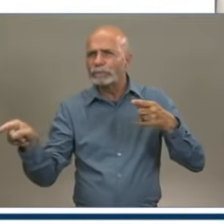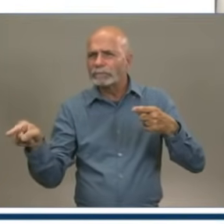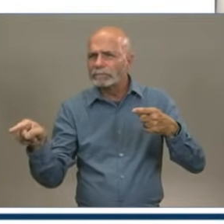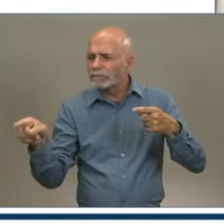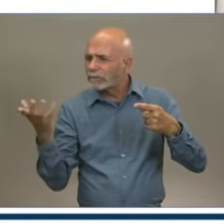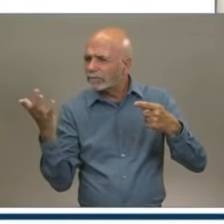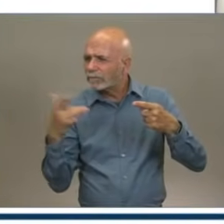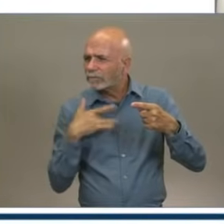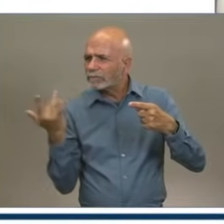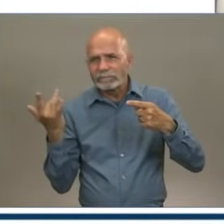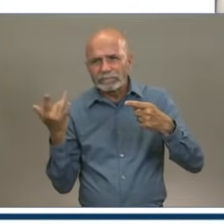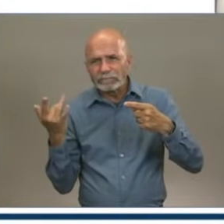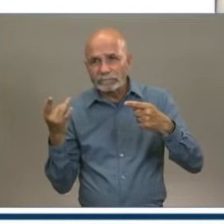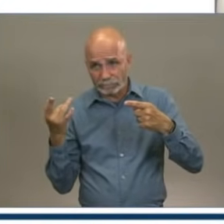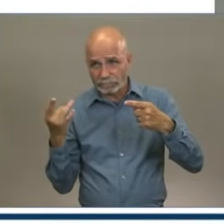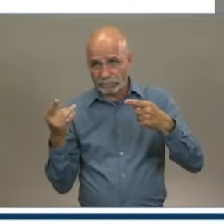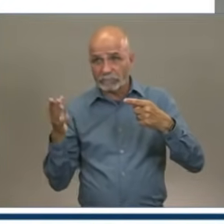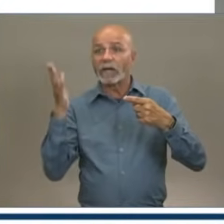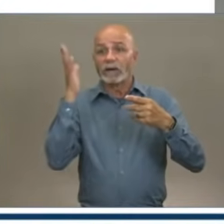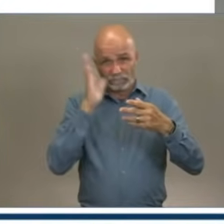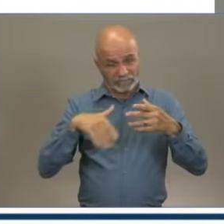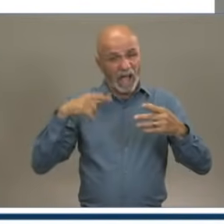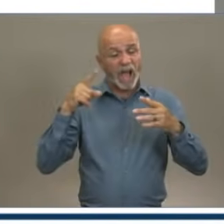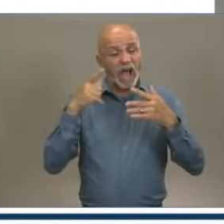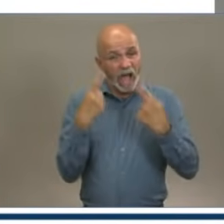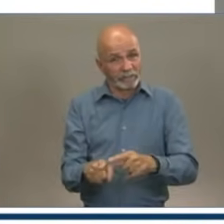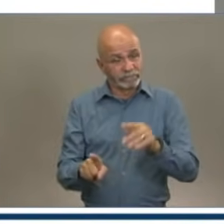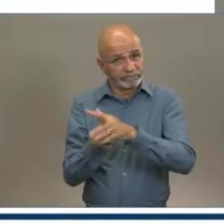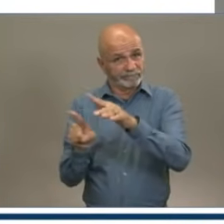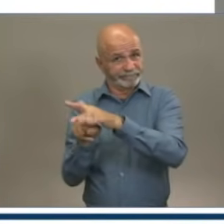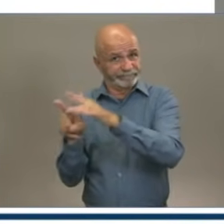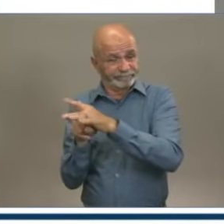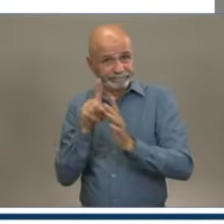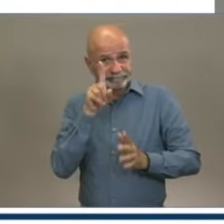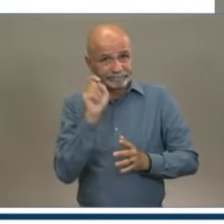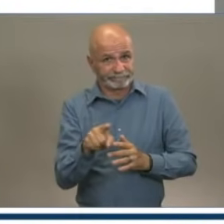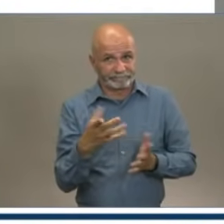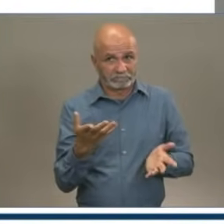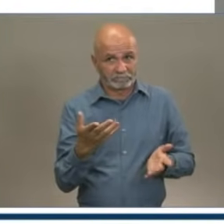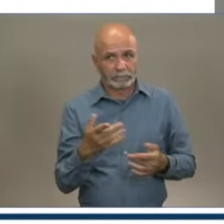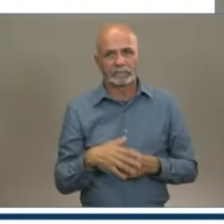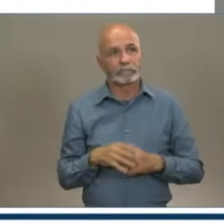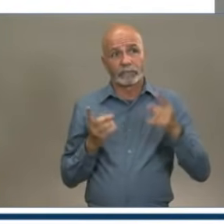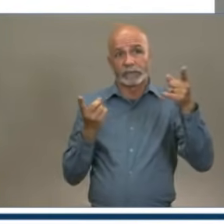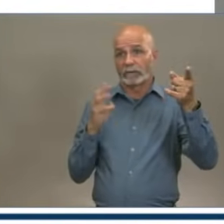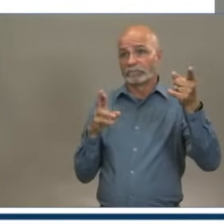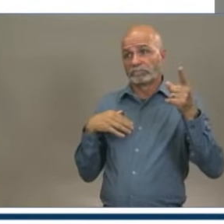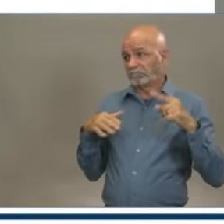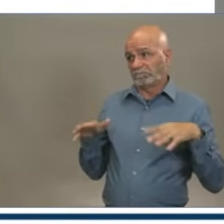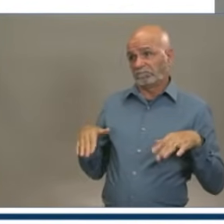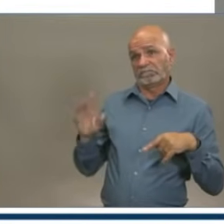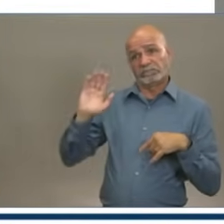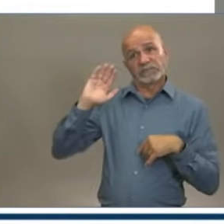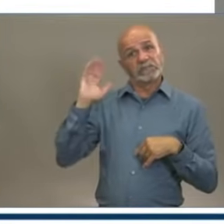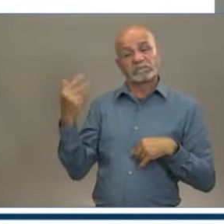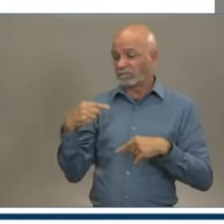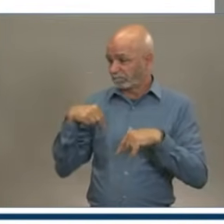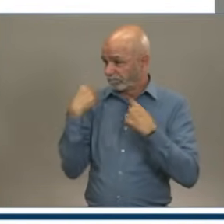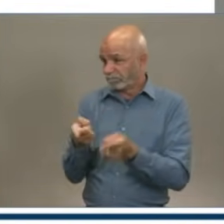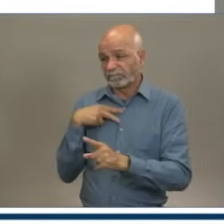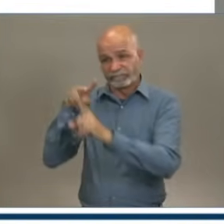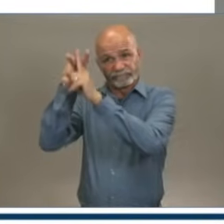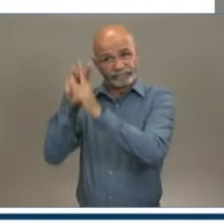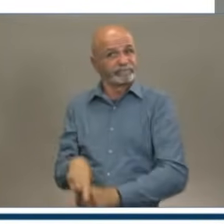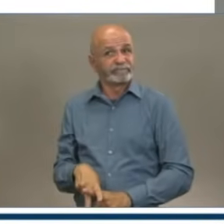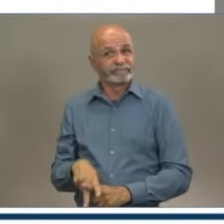has been? I don't know. I think the vast majority of people are booking and getting their records there, and